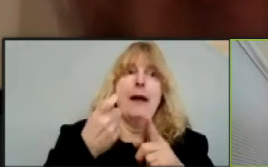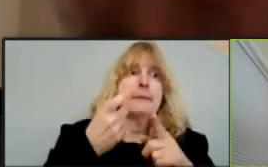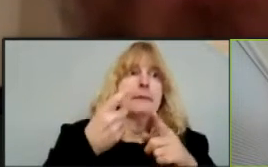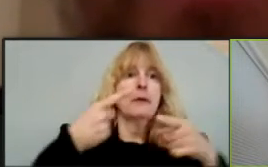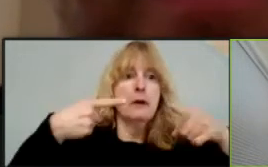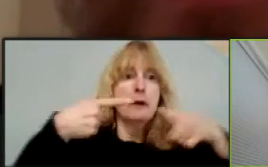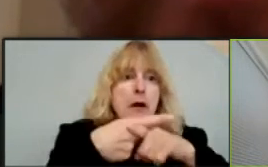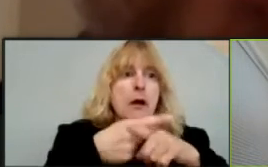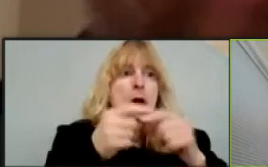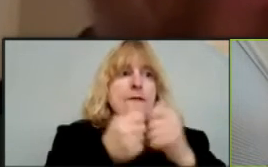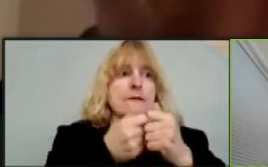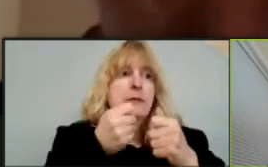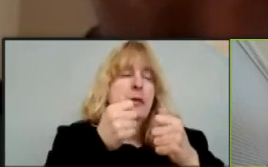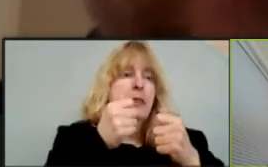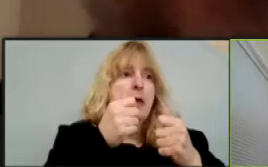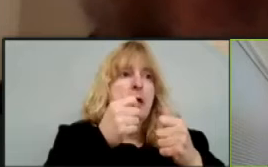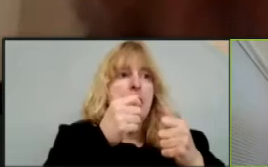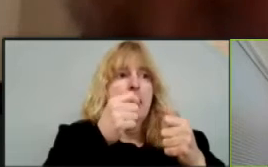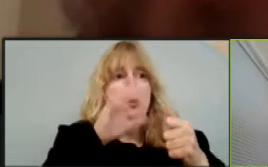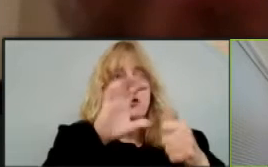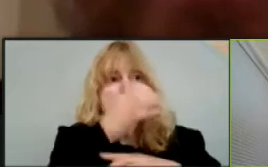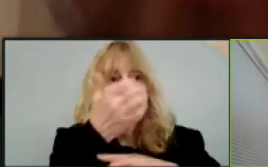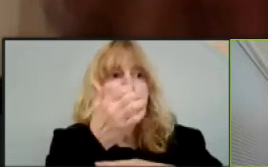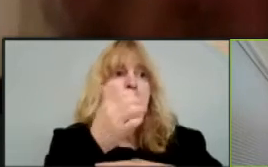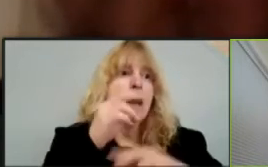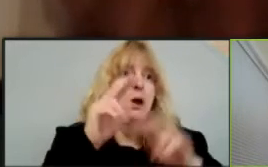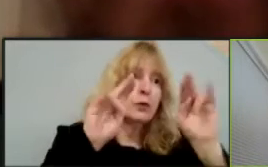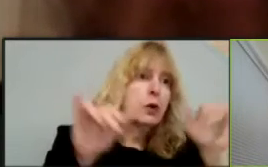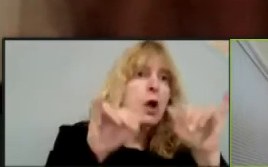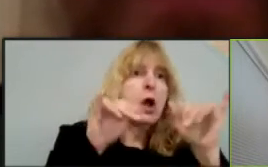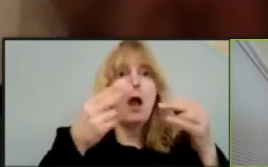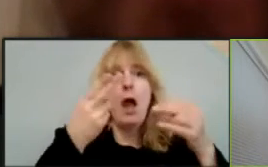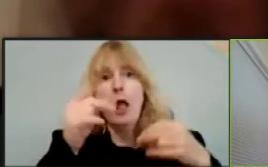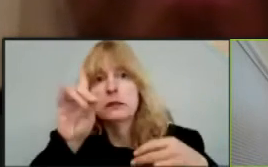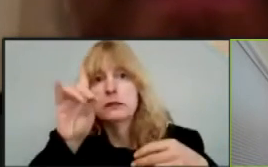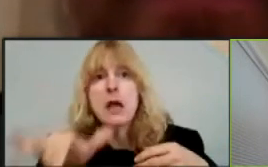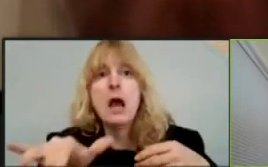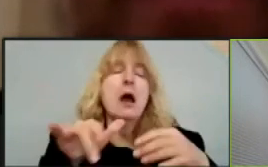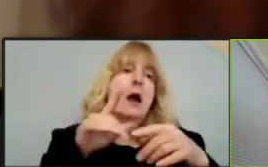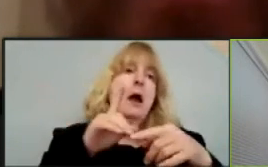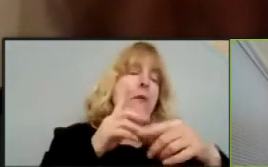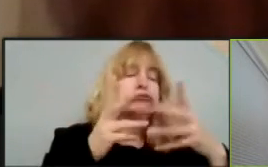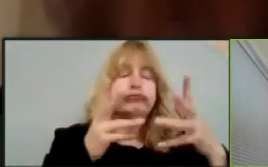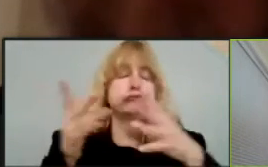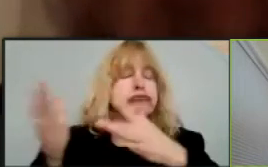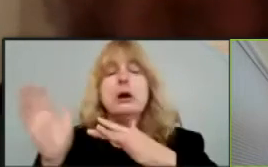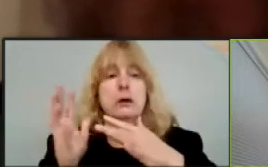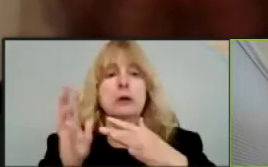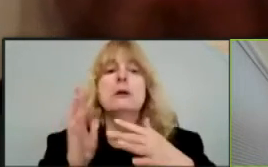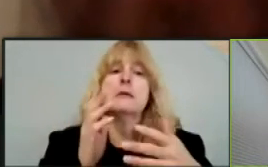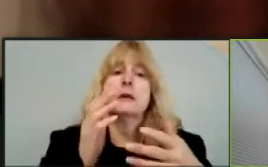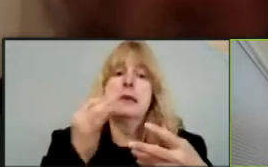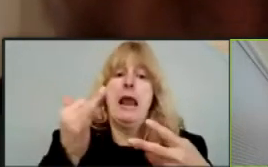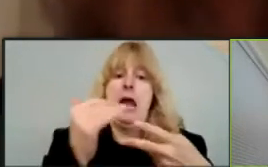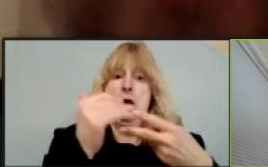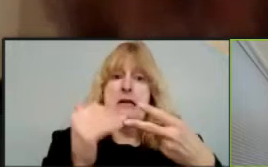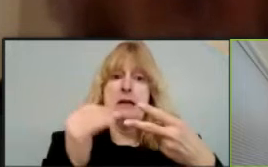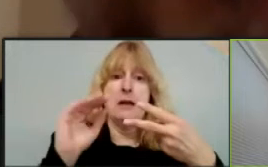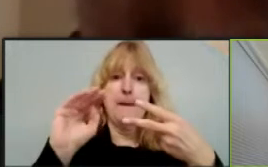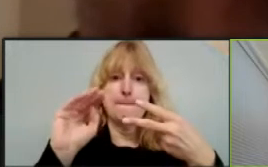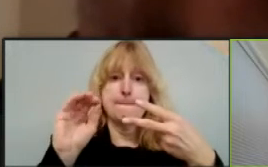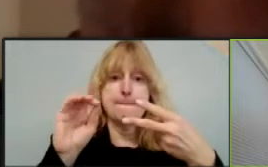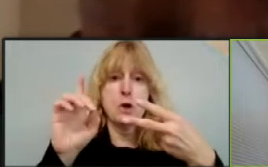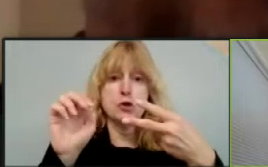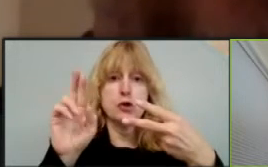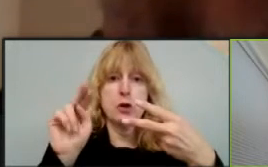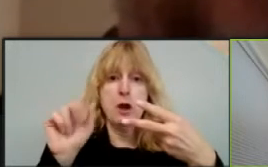other things, and a new vaccine that we're trying to get out there. So Moderna vaccine is now available. We've distributed nearly 300,000,